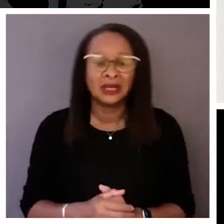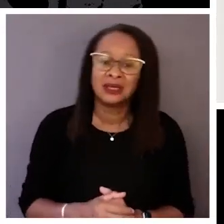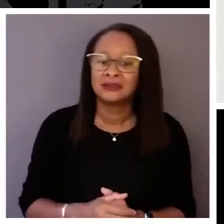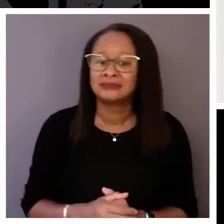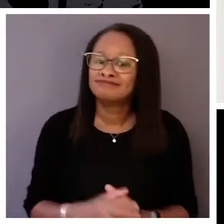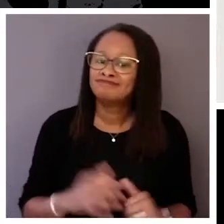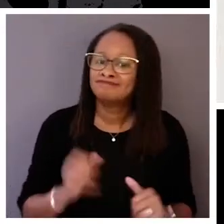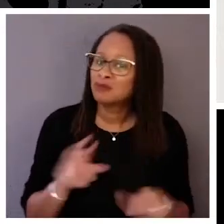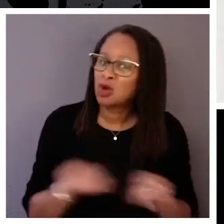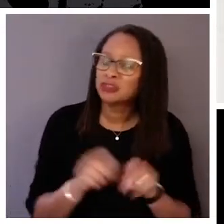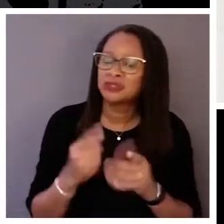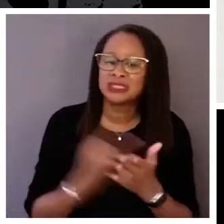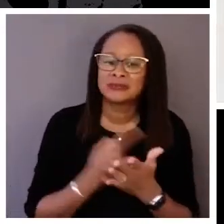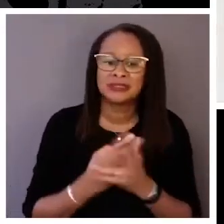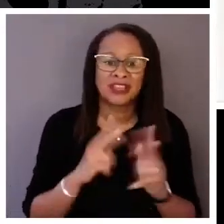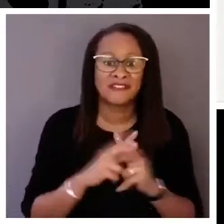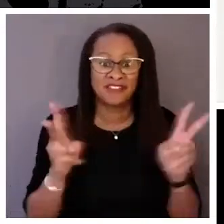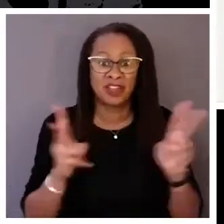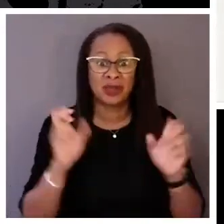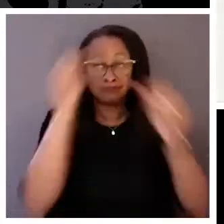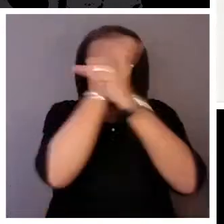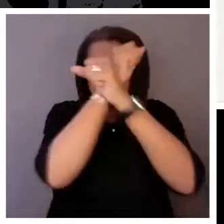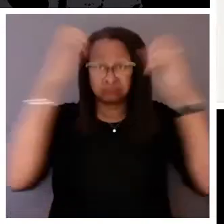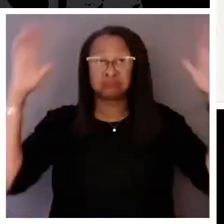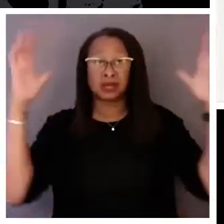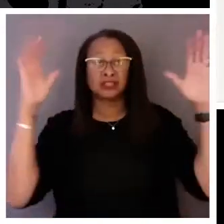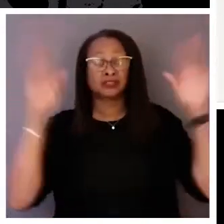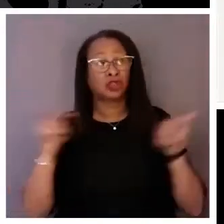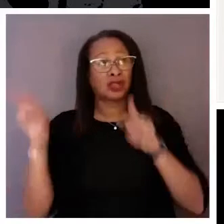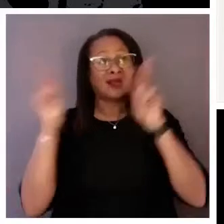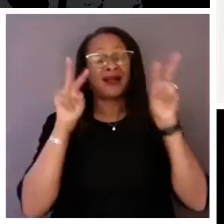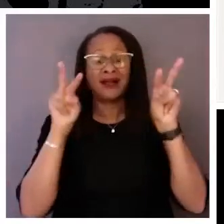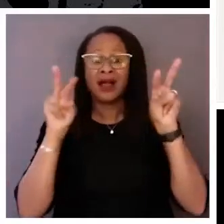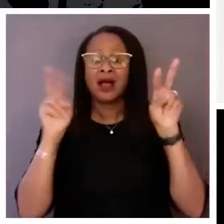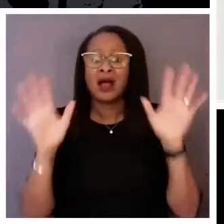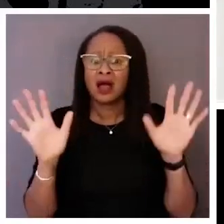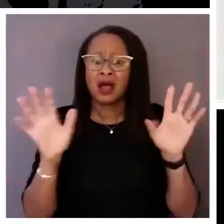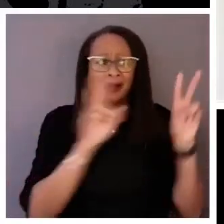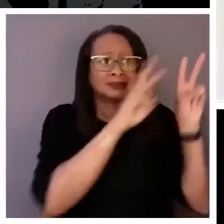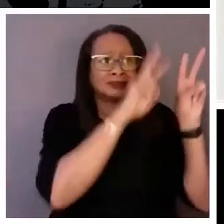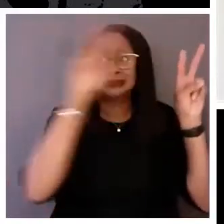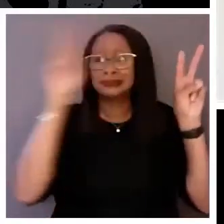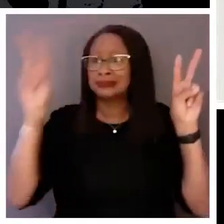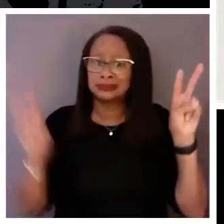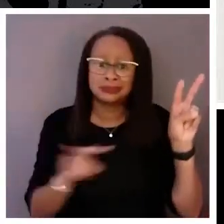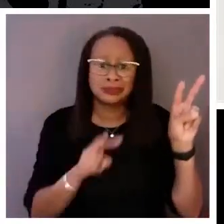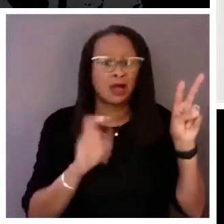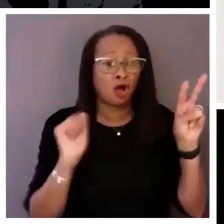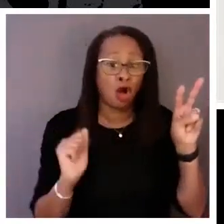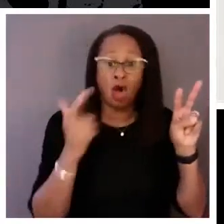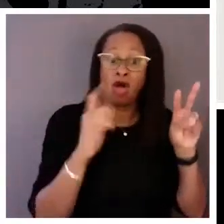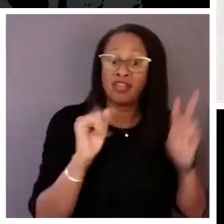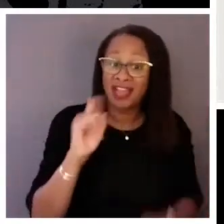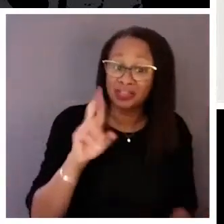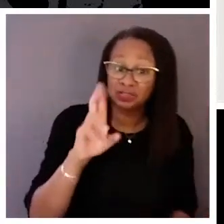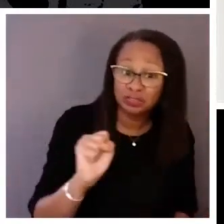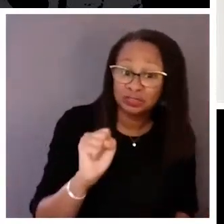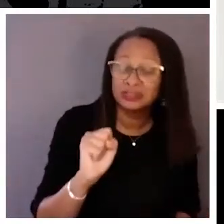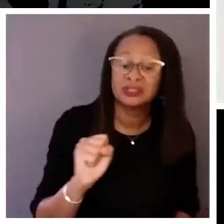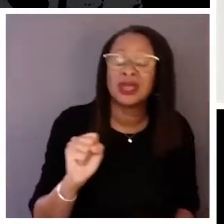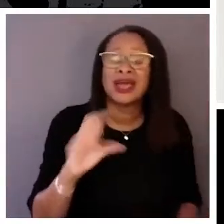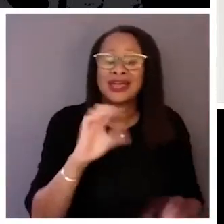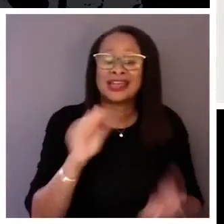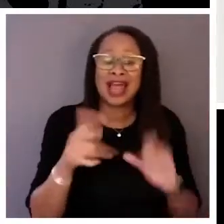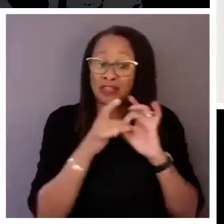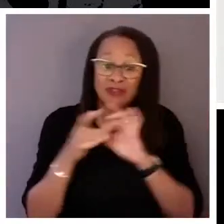actor. And it's also sometimes a very big picture you're looking at. You're looking at all the actors and how